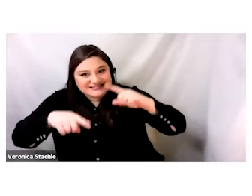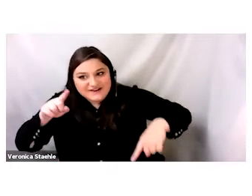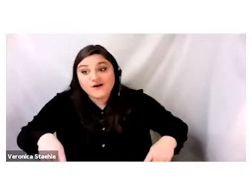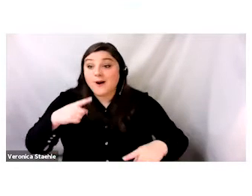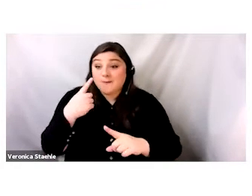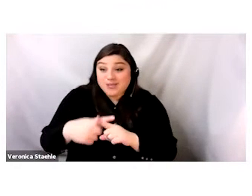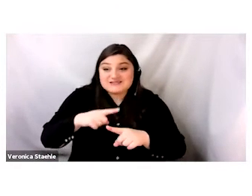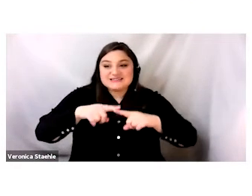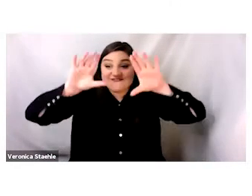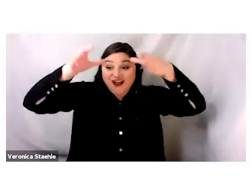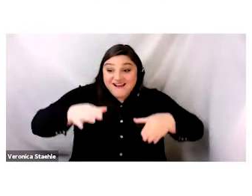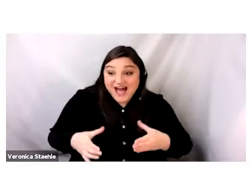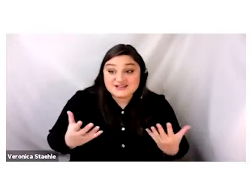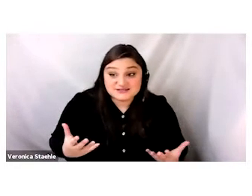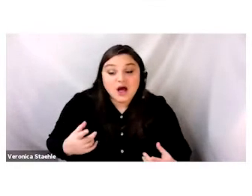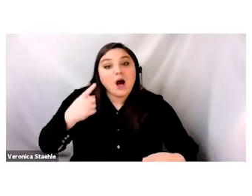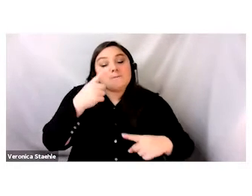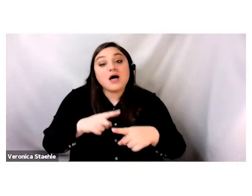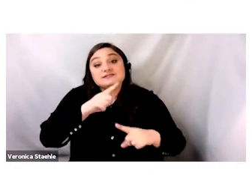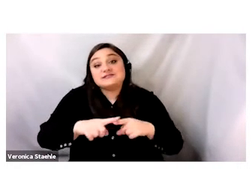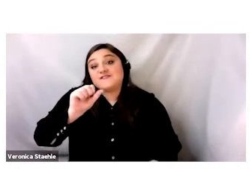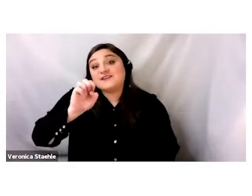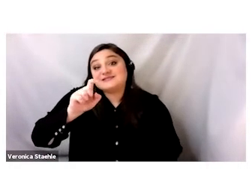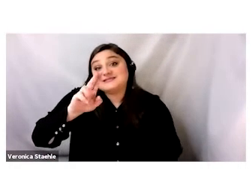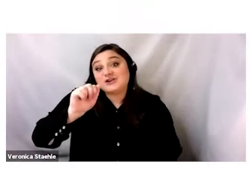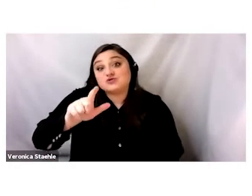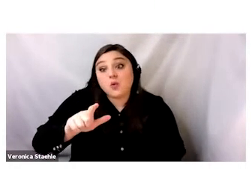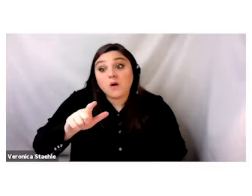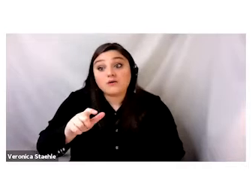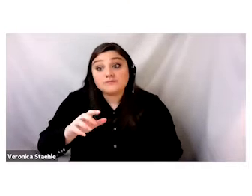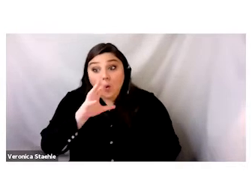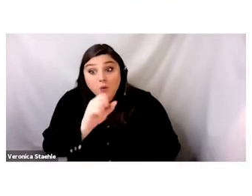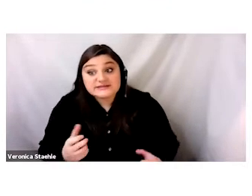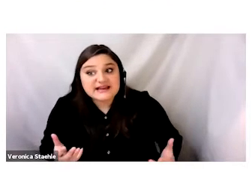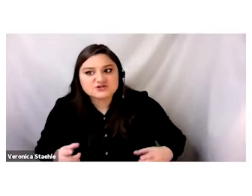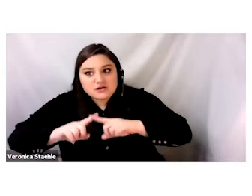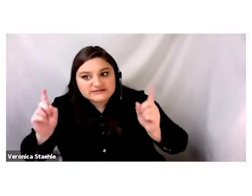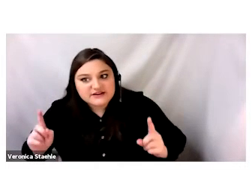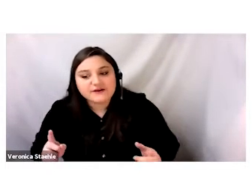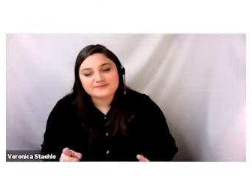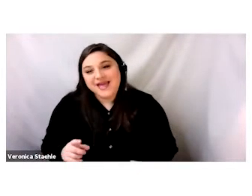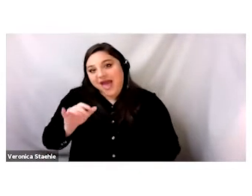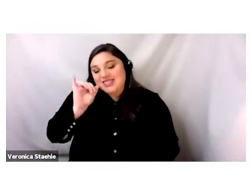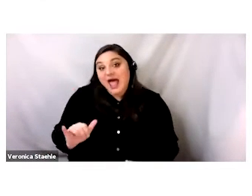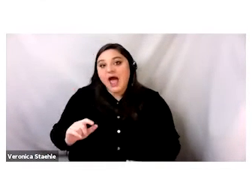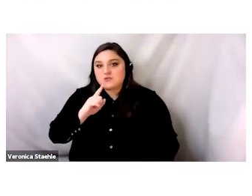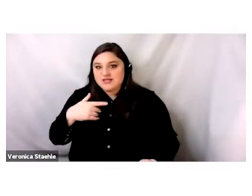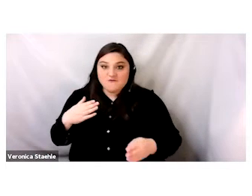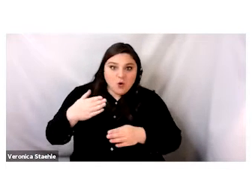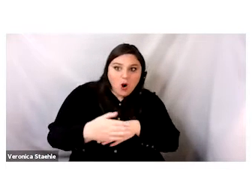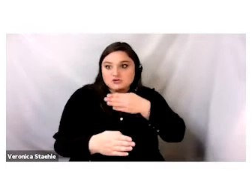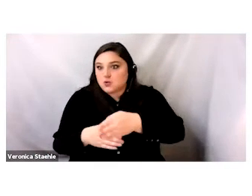come into play. There's also different sexual orientation. And unfortunately, across a lot of our identity groups, there